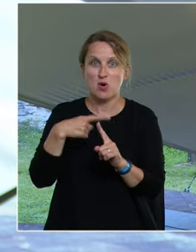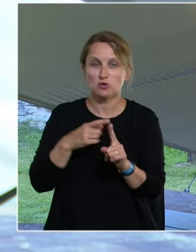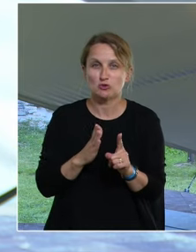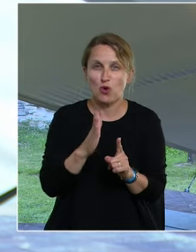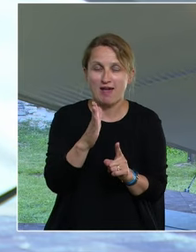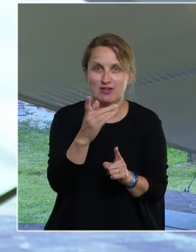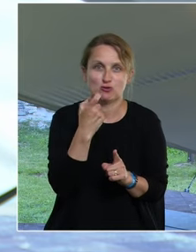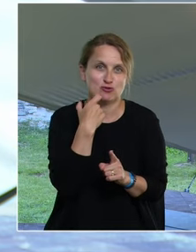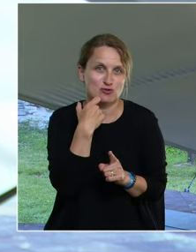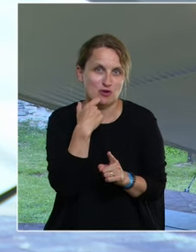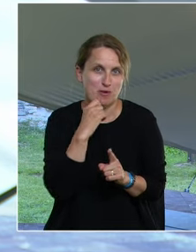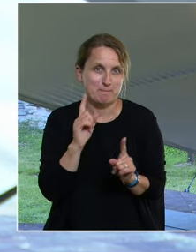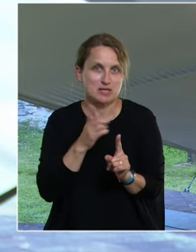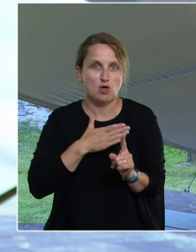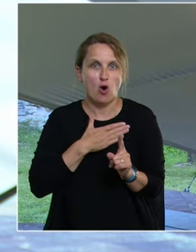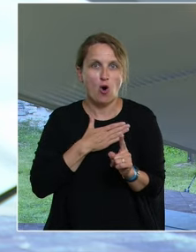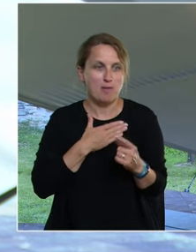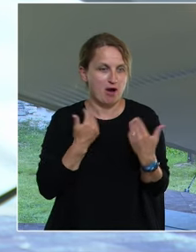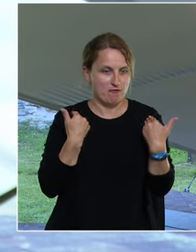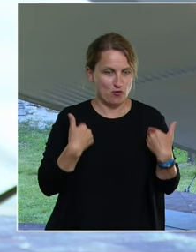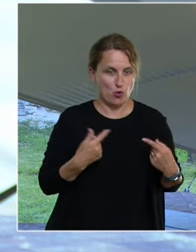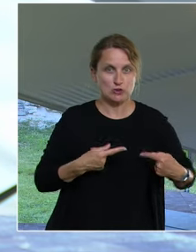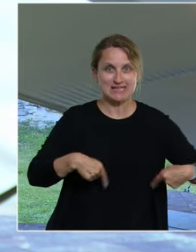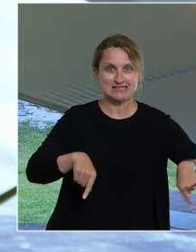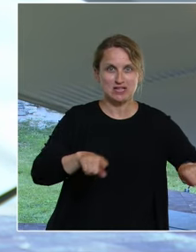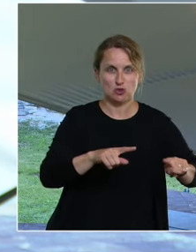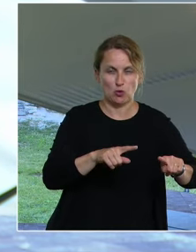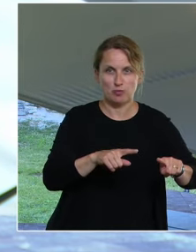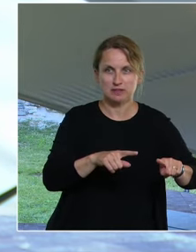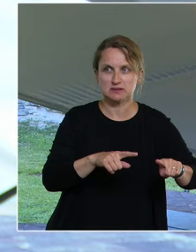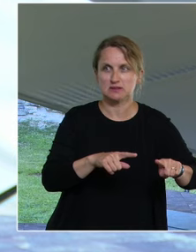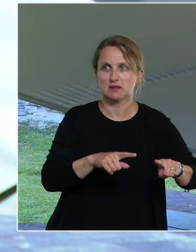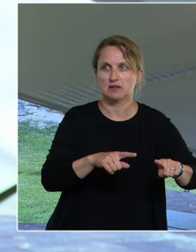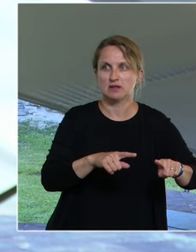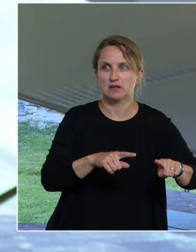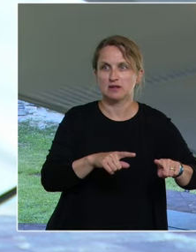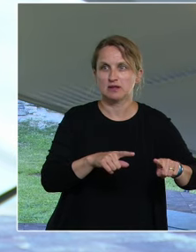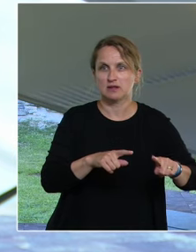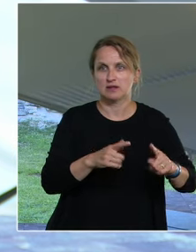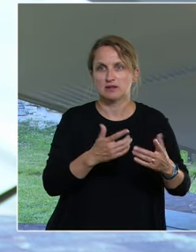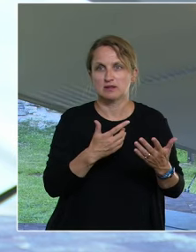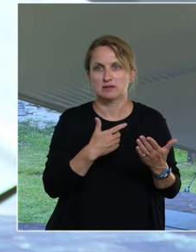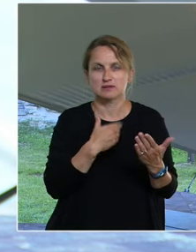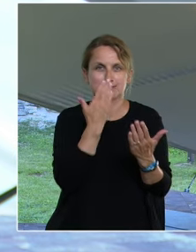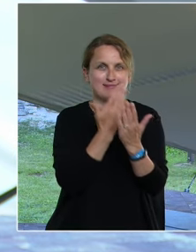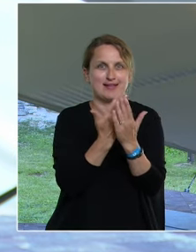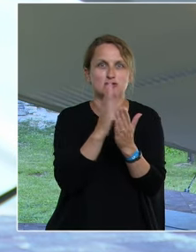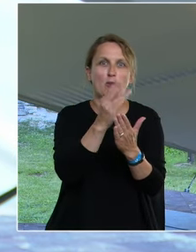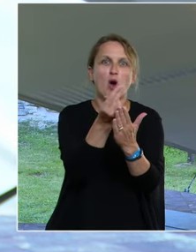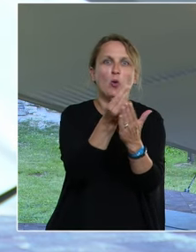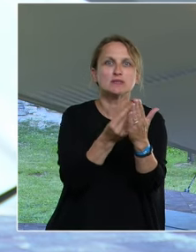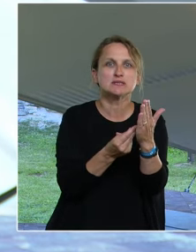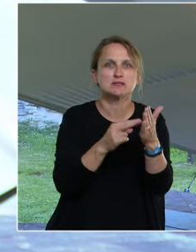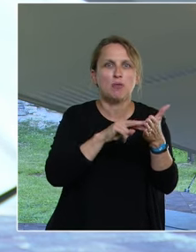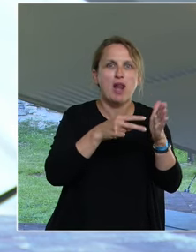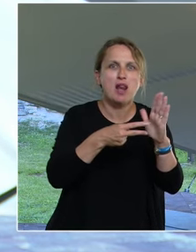your physical space. You know, today, a lot of, if you talk about the big fish, you might have your art in a storage space somewhere where